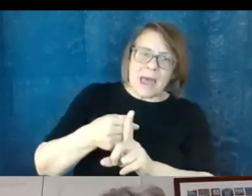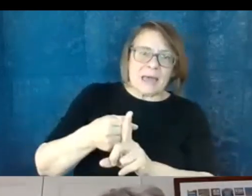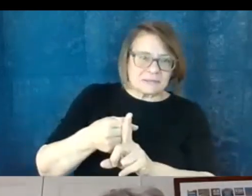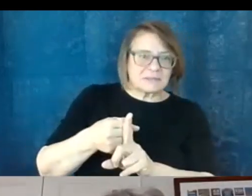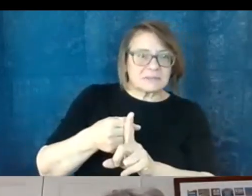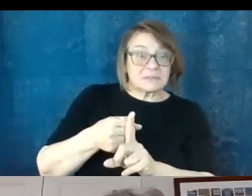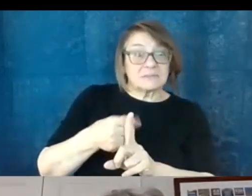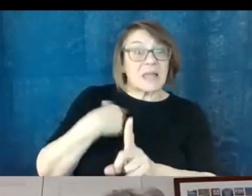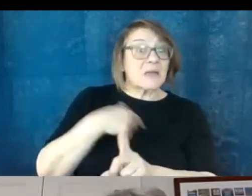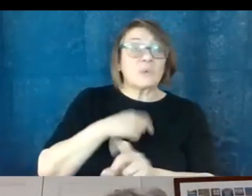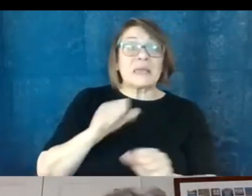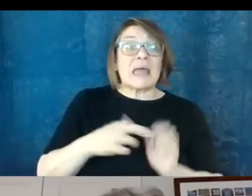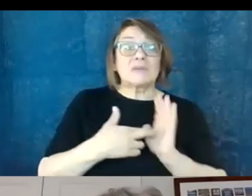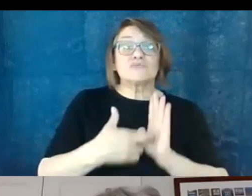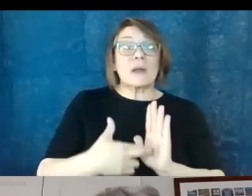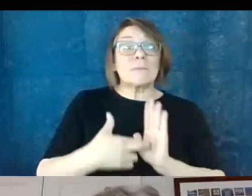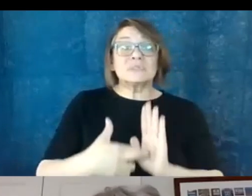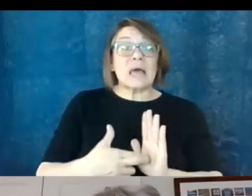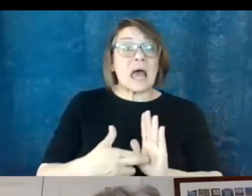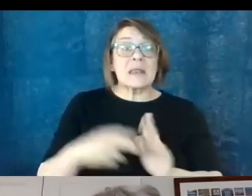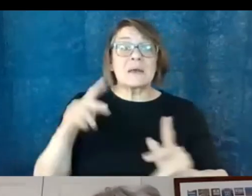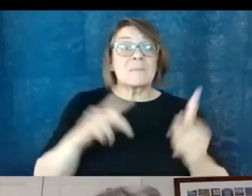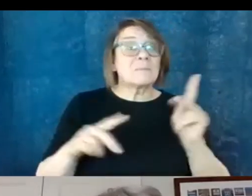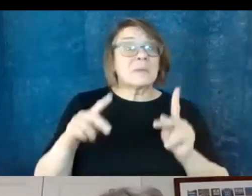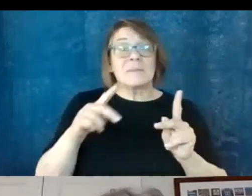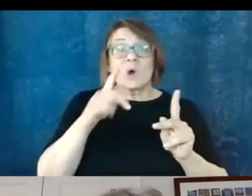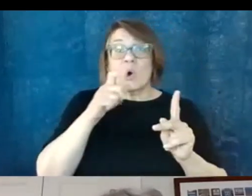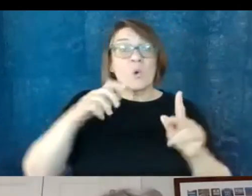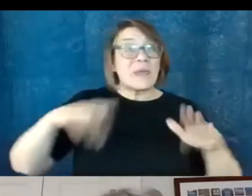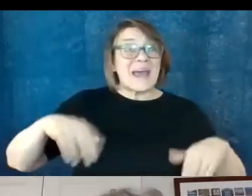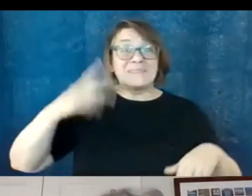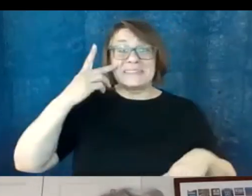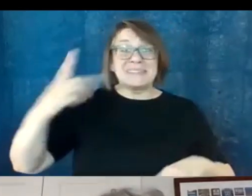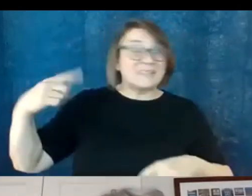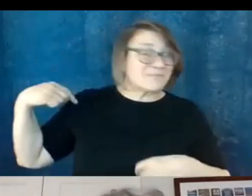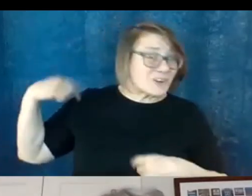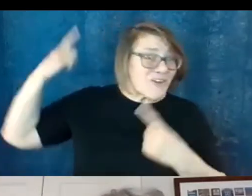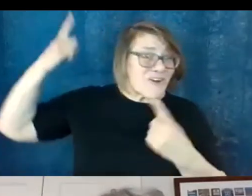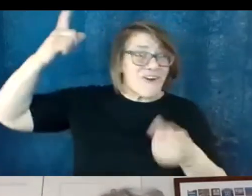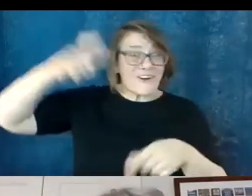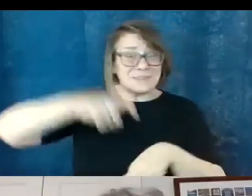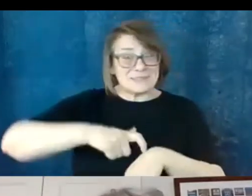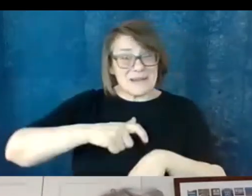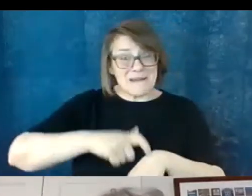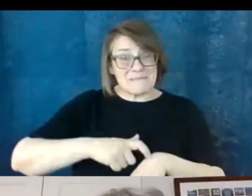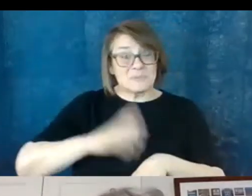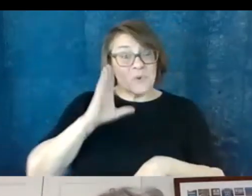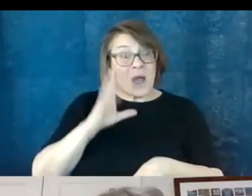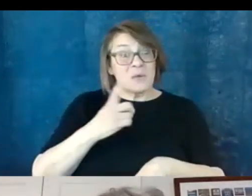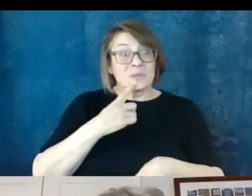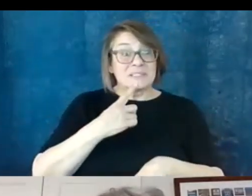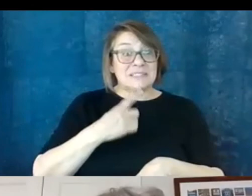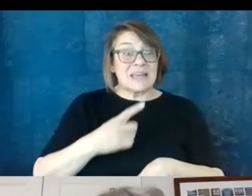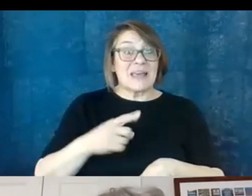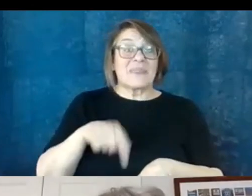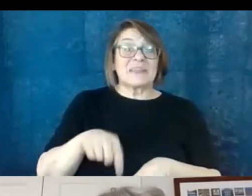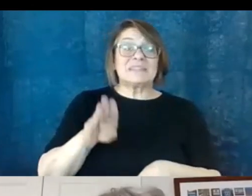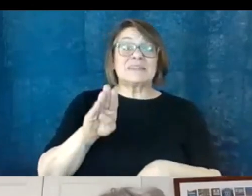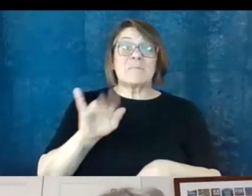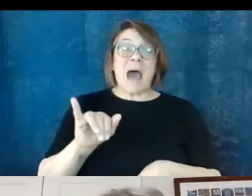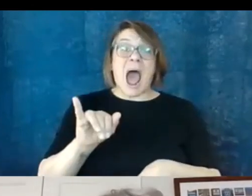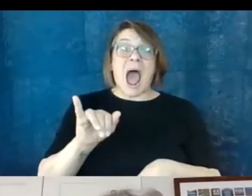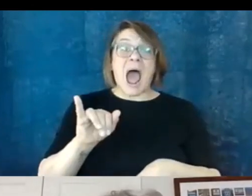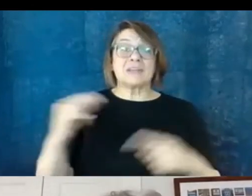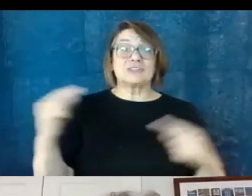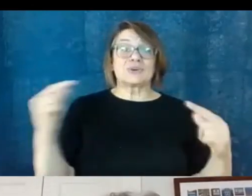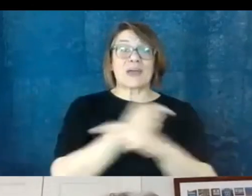can be that representation that we've longed to see for so long. So I would say that it's a bi-directional communication,